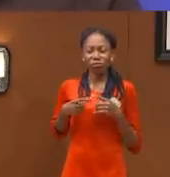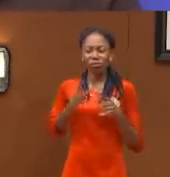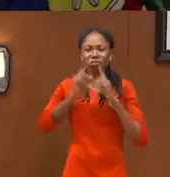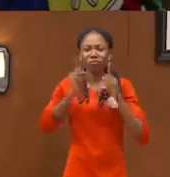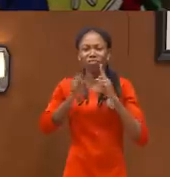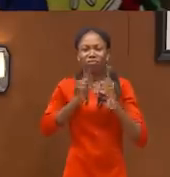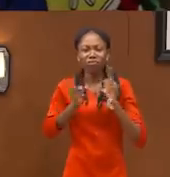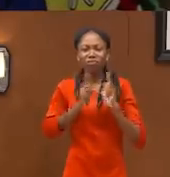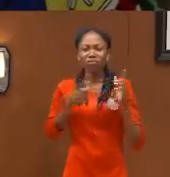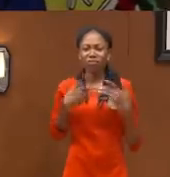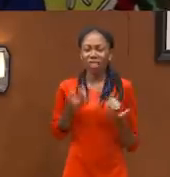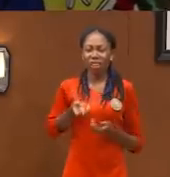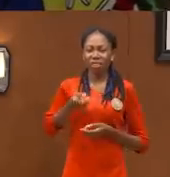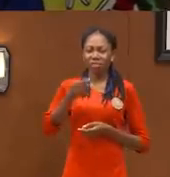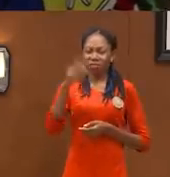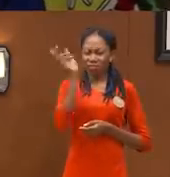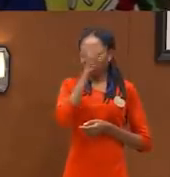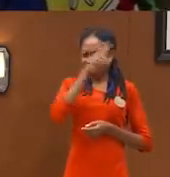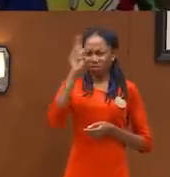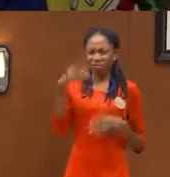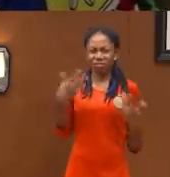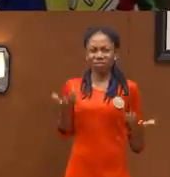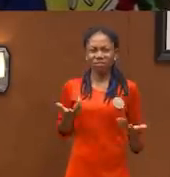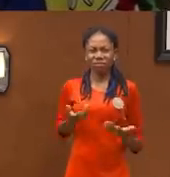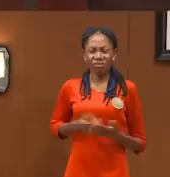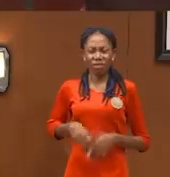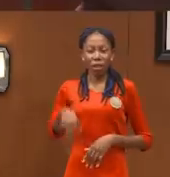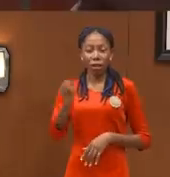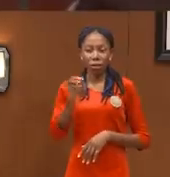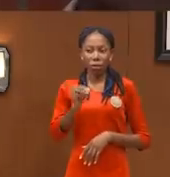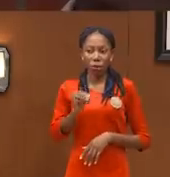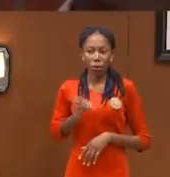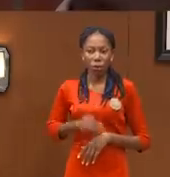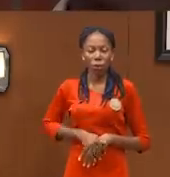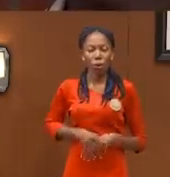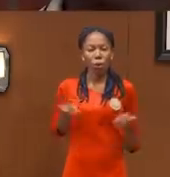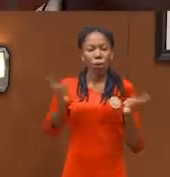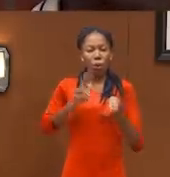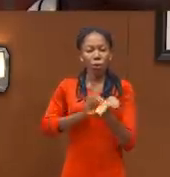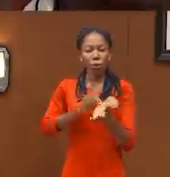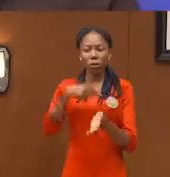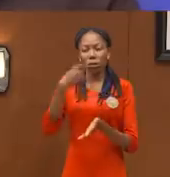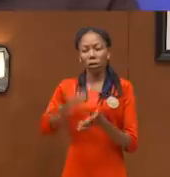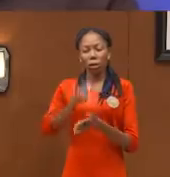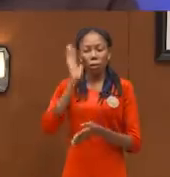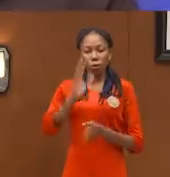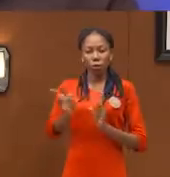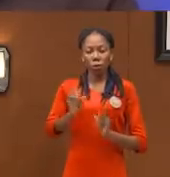alone. The next thing, when the doctor came and told me I was going to deliver with operation,